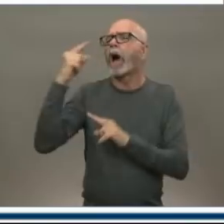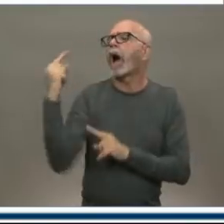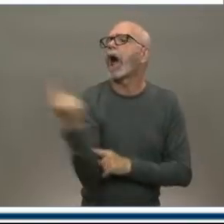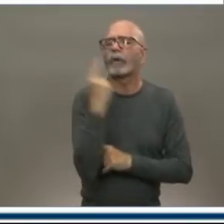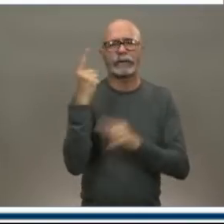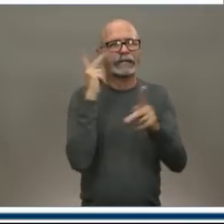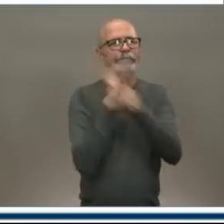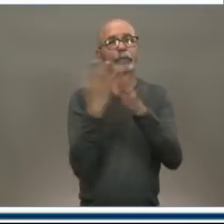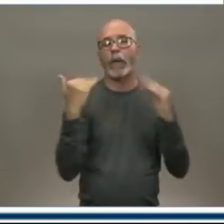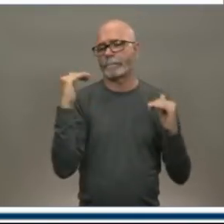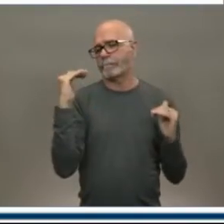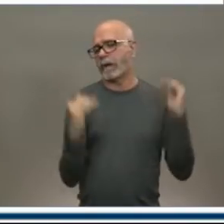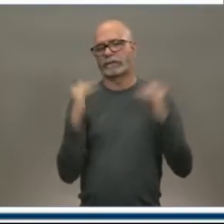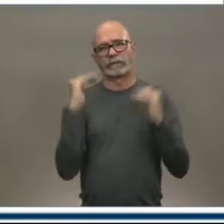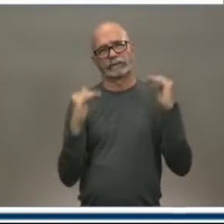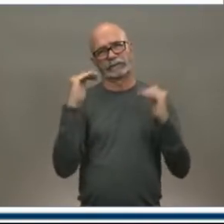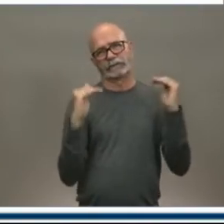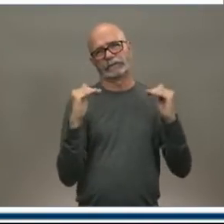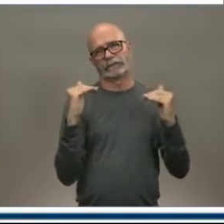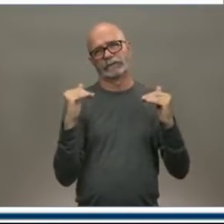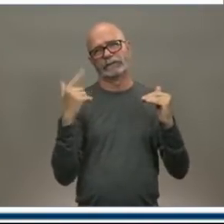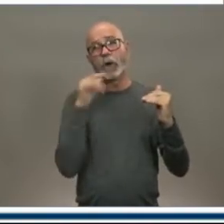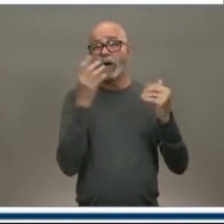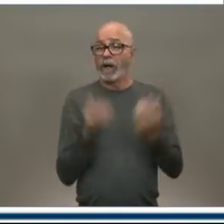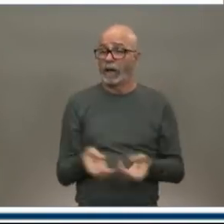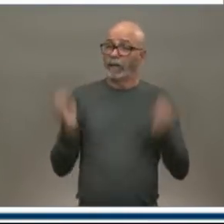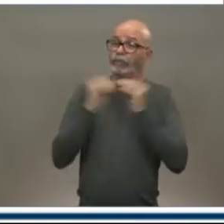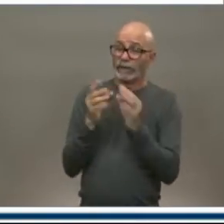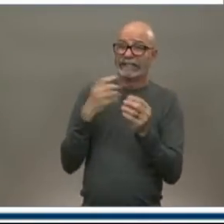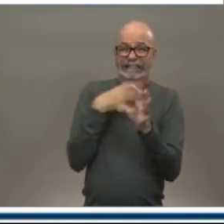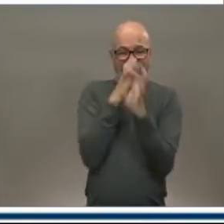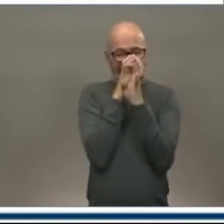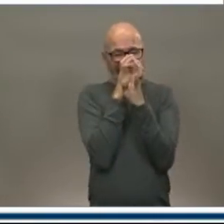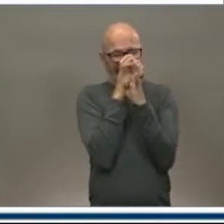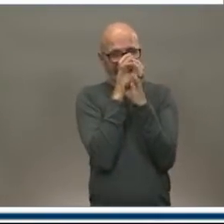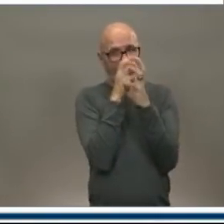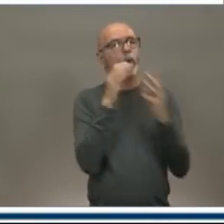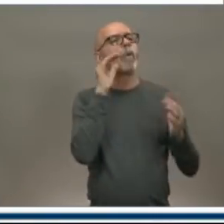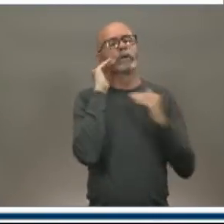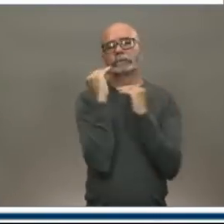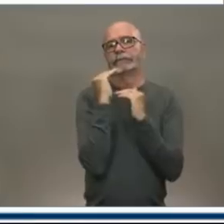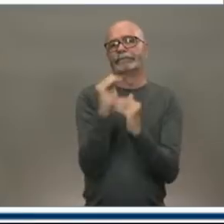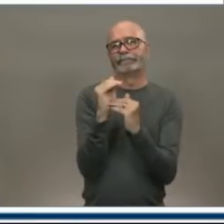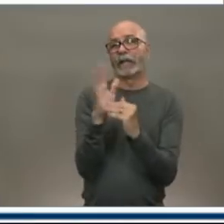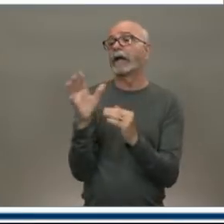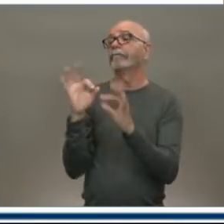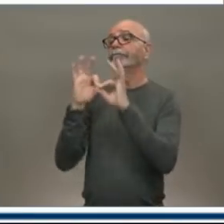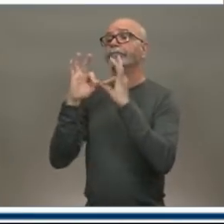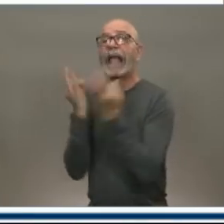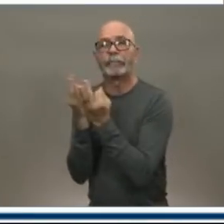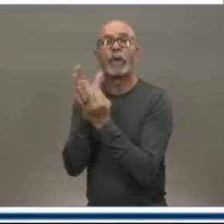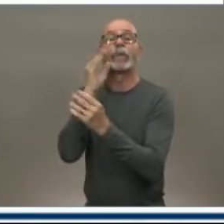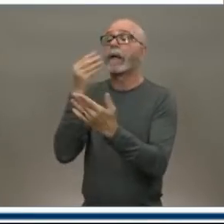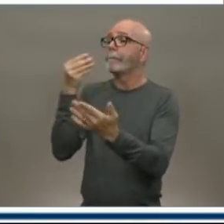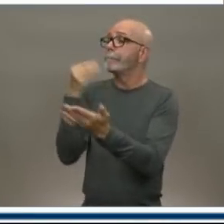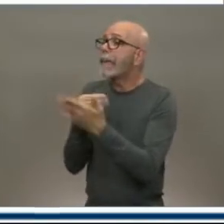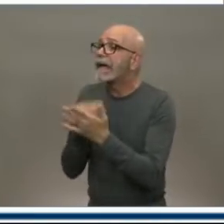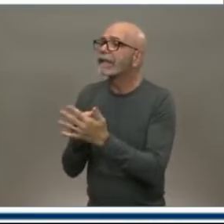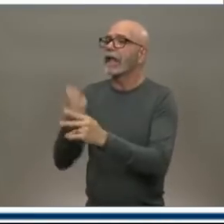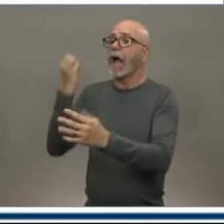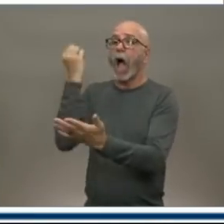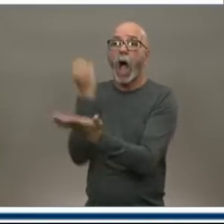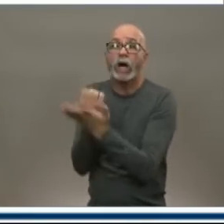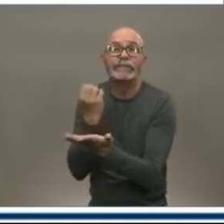the tighter our restriction at the border has significant impacts on families and our economy. So we continue to need to work